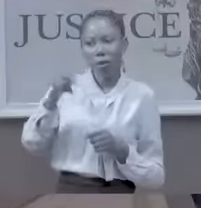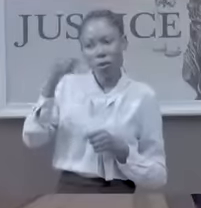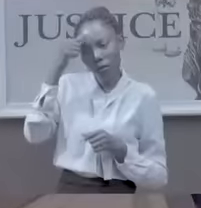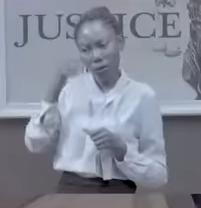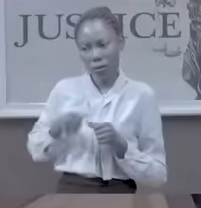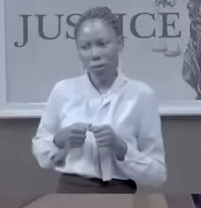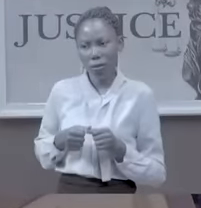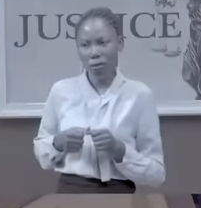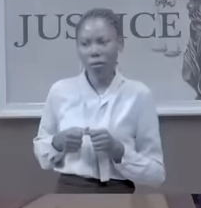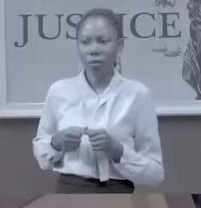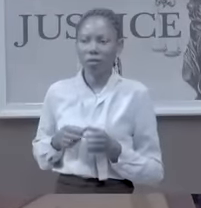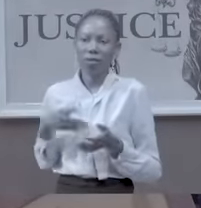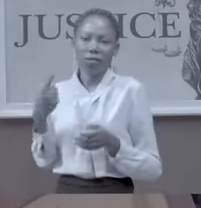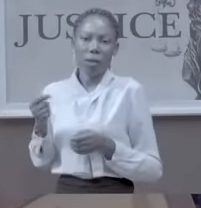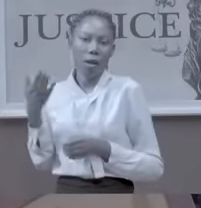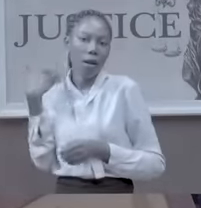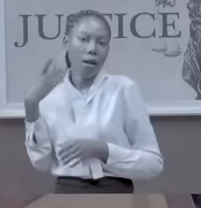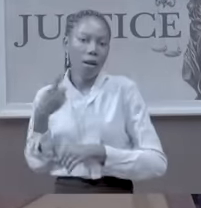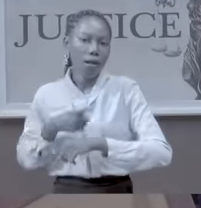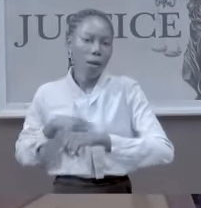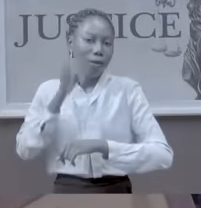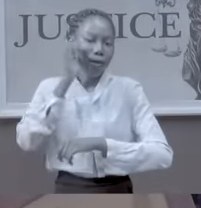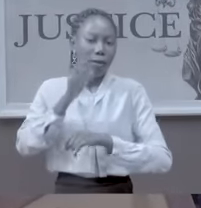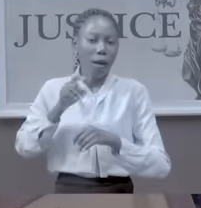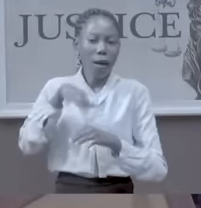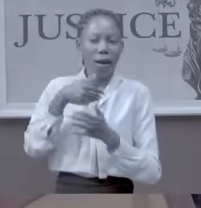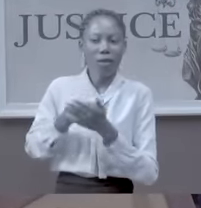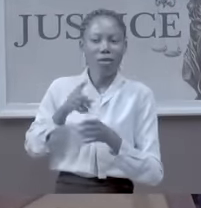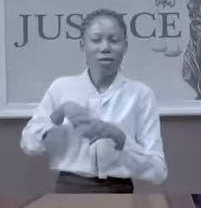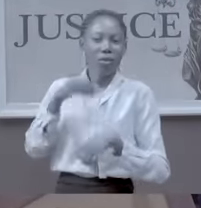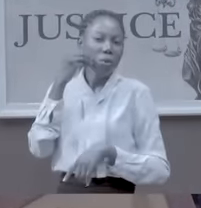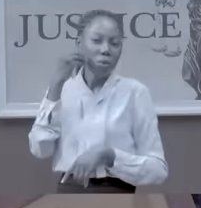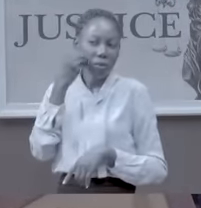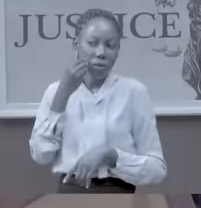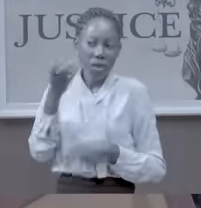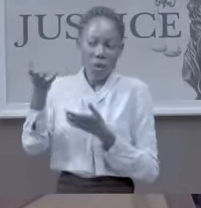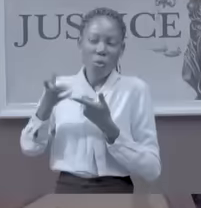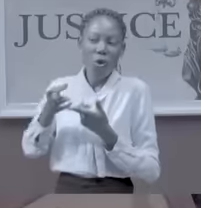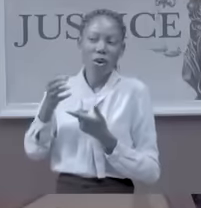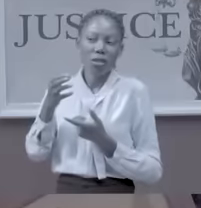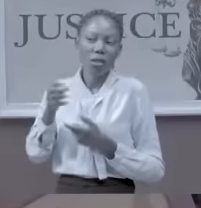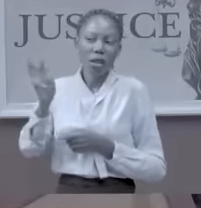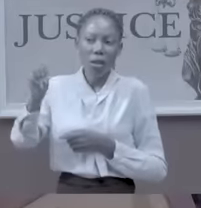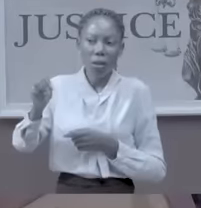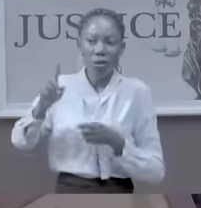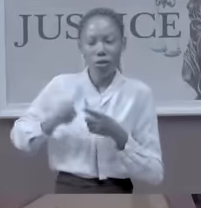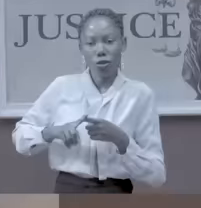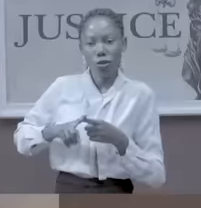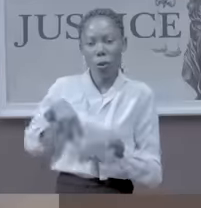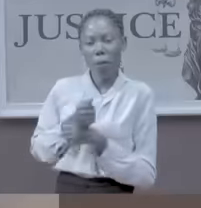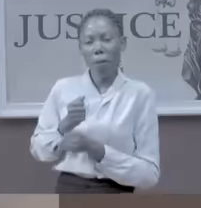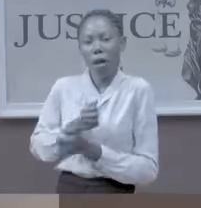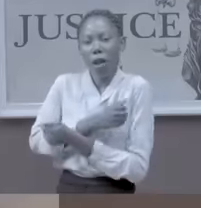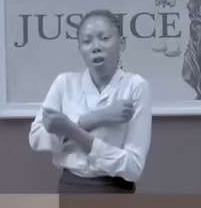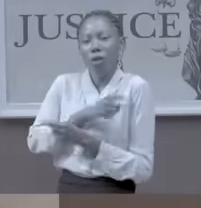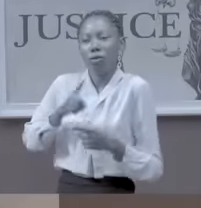He said the last time she came to the house that she wanted him to make love to her and that everything is written all about her, that